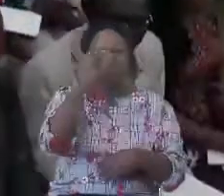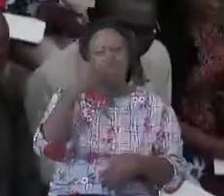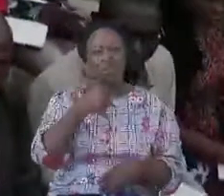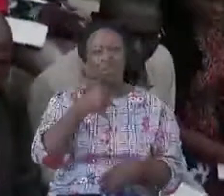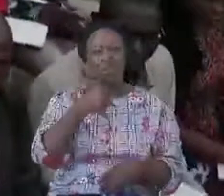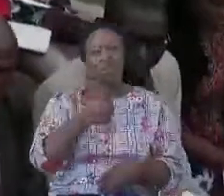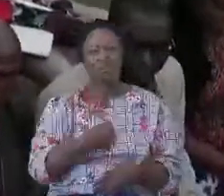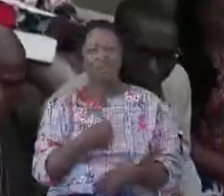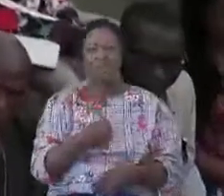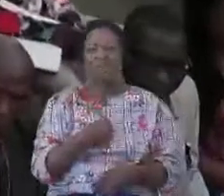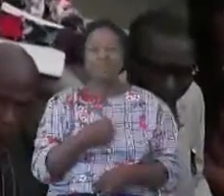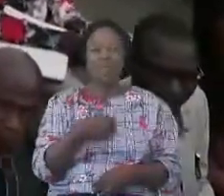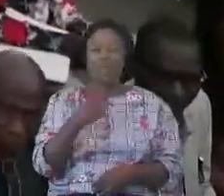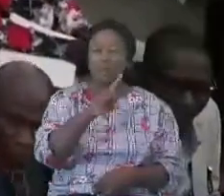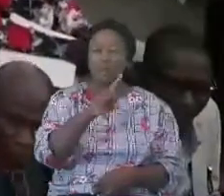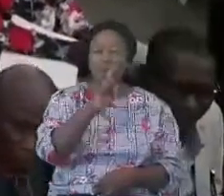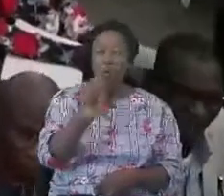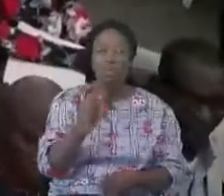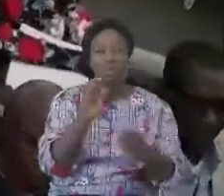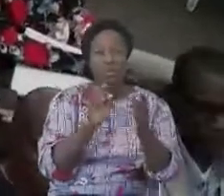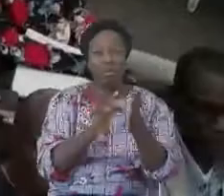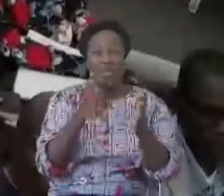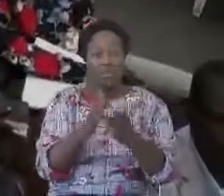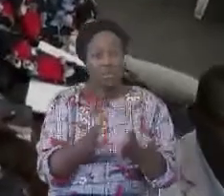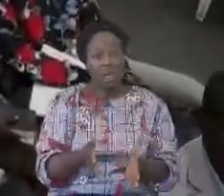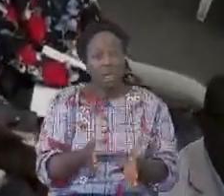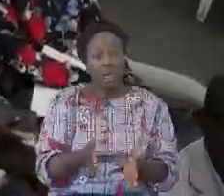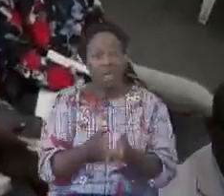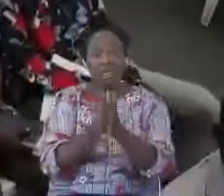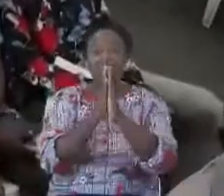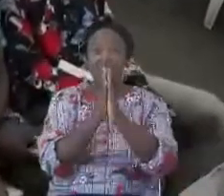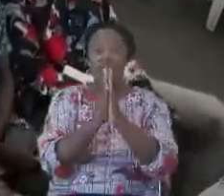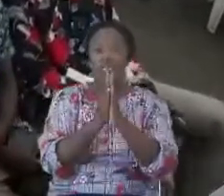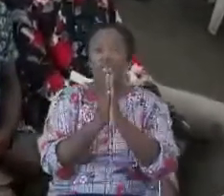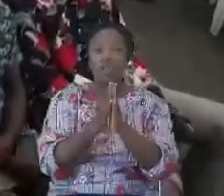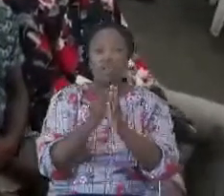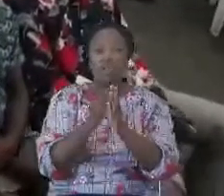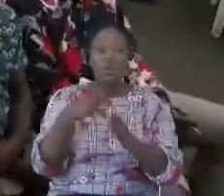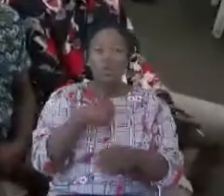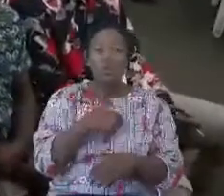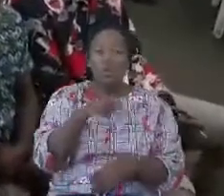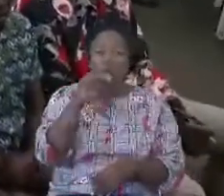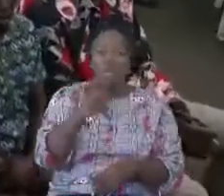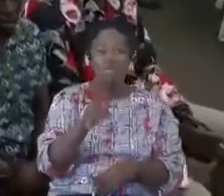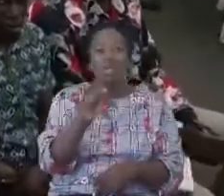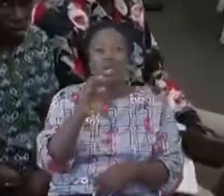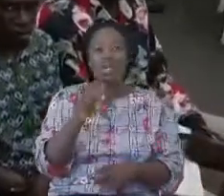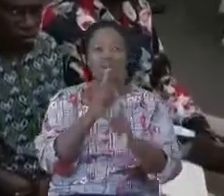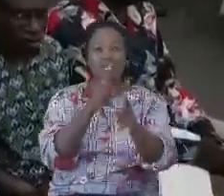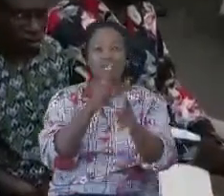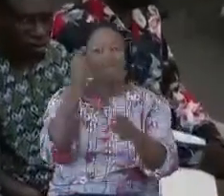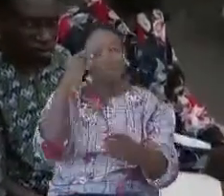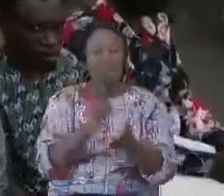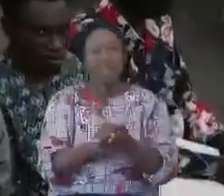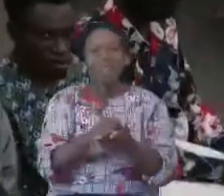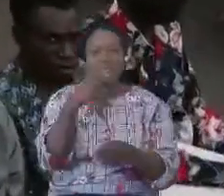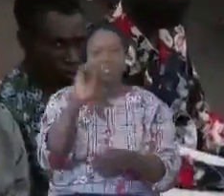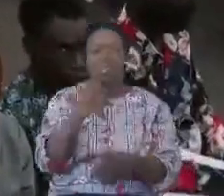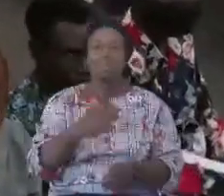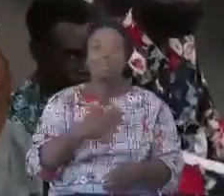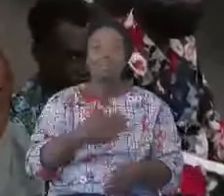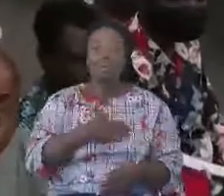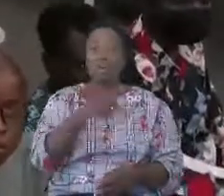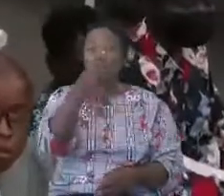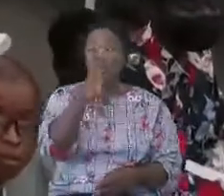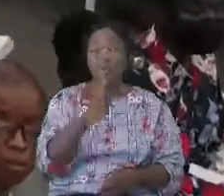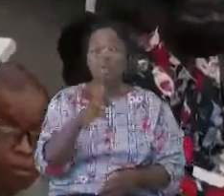God, why have you forsaken me? The question Jesus asked, we need